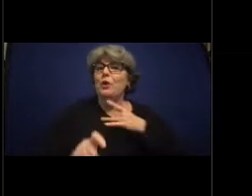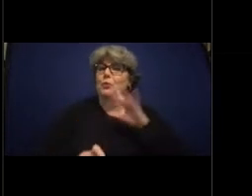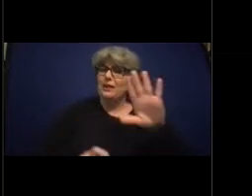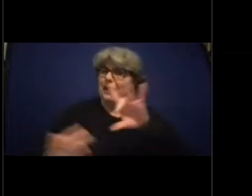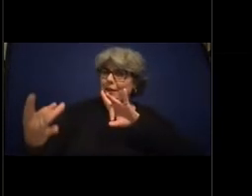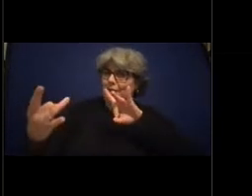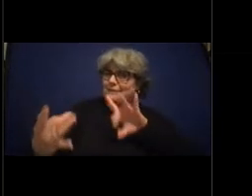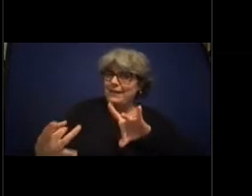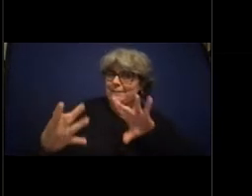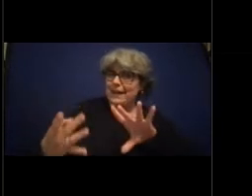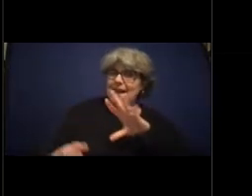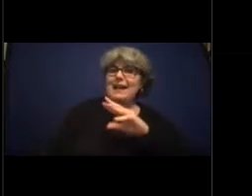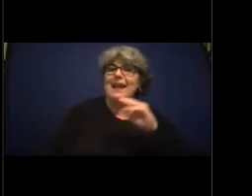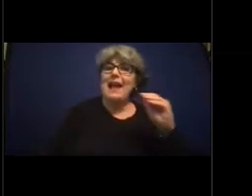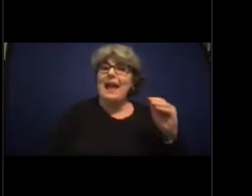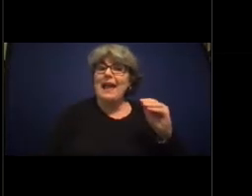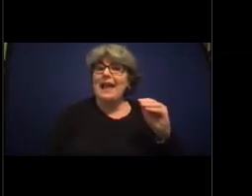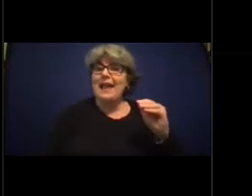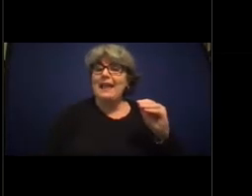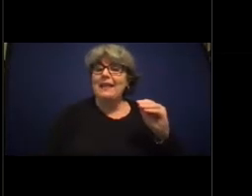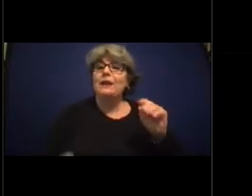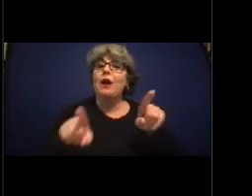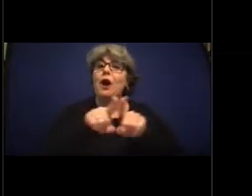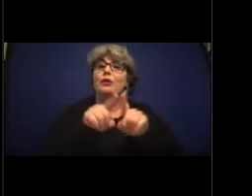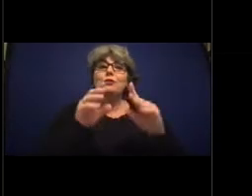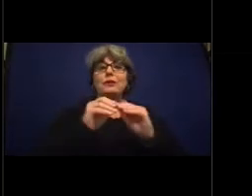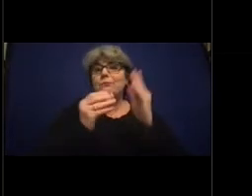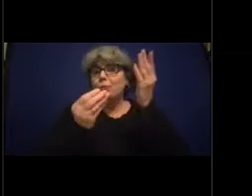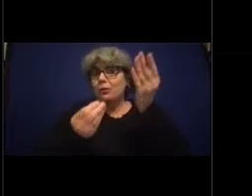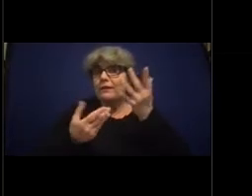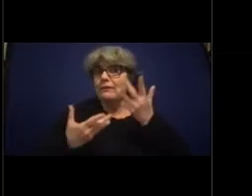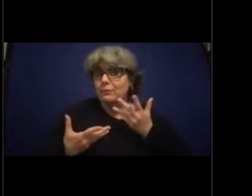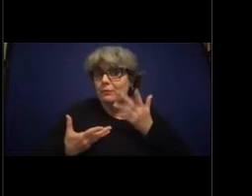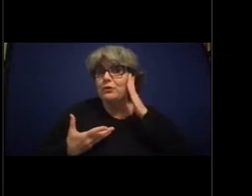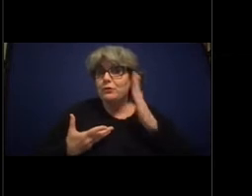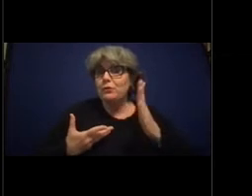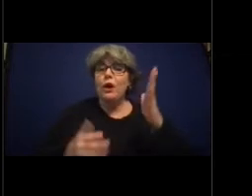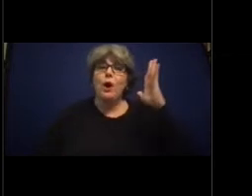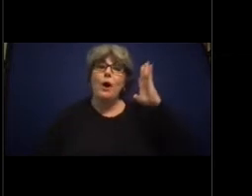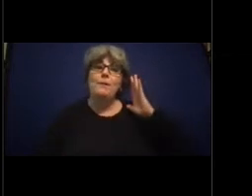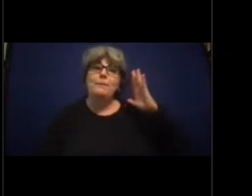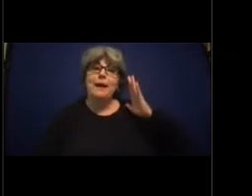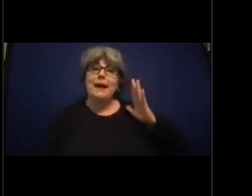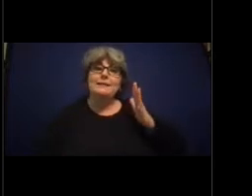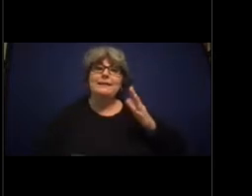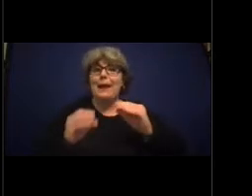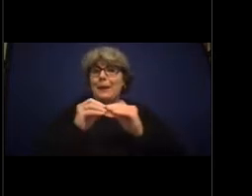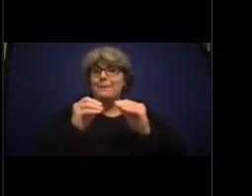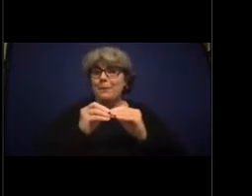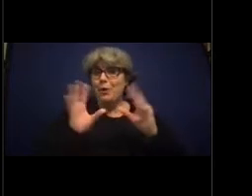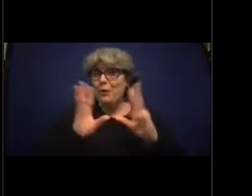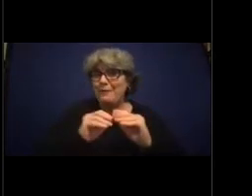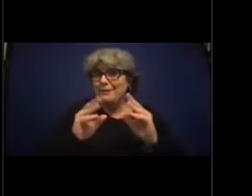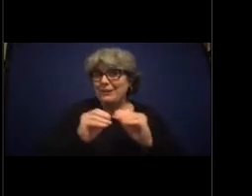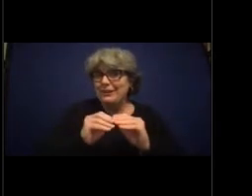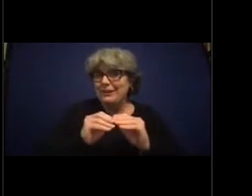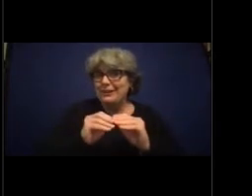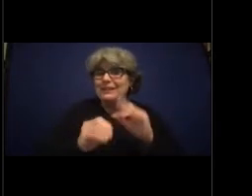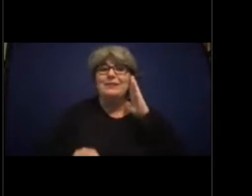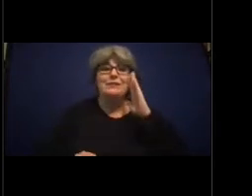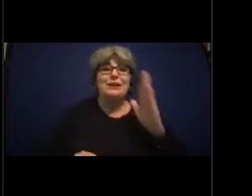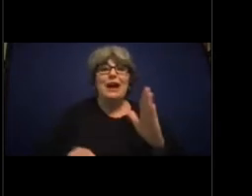feedback, and that's where you'll also get more information on past and upcoming webinars. So I'm going to jump